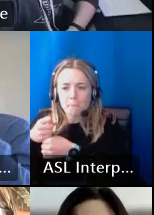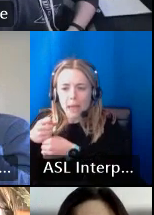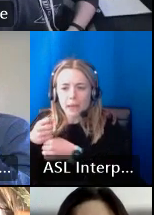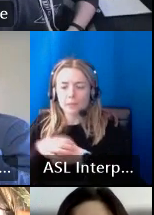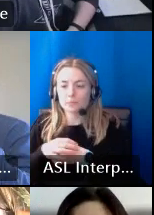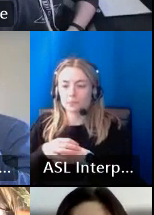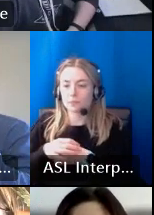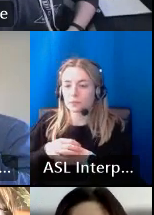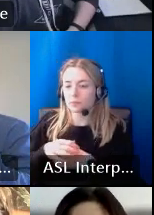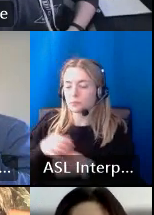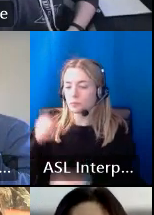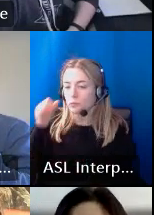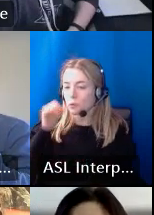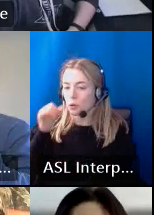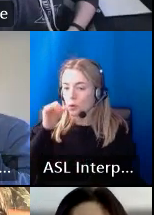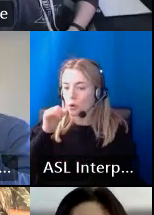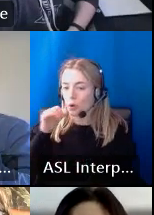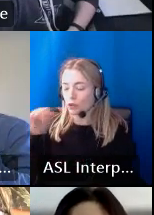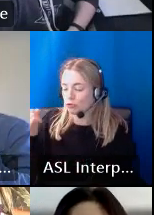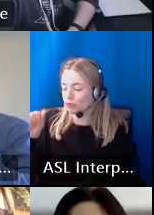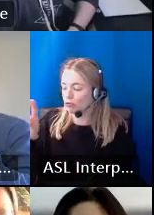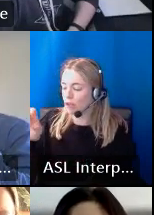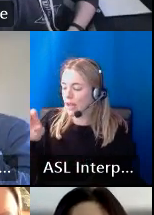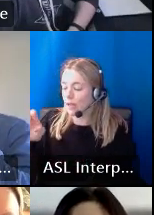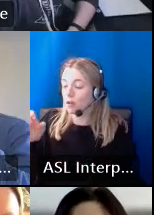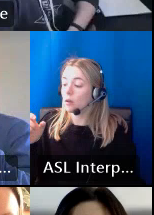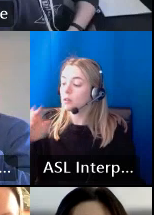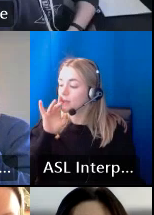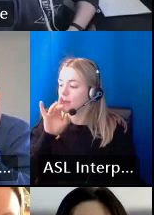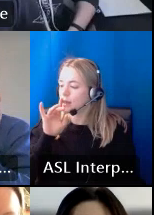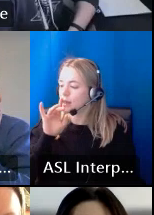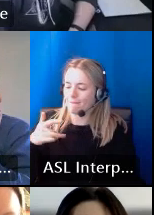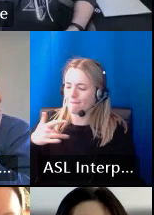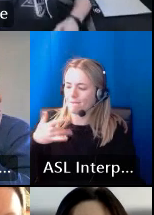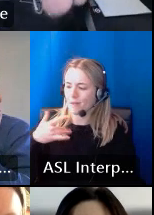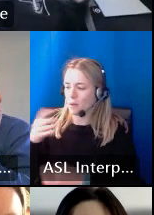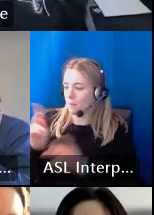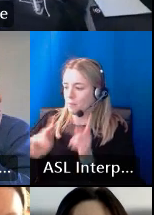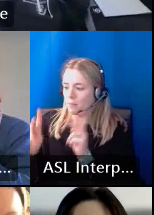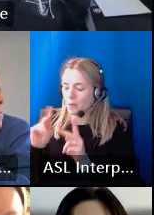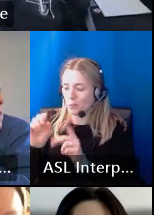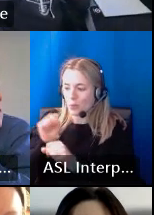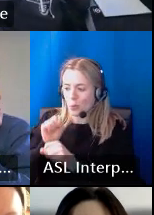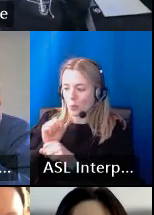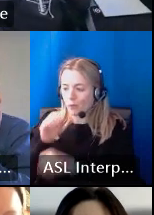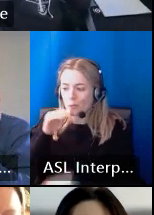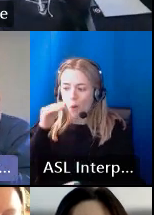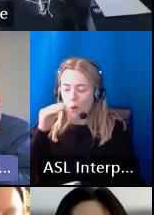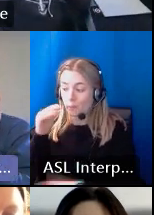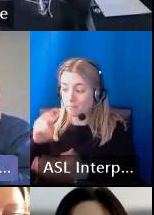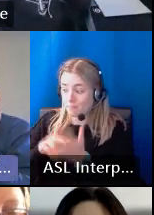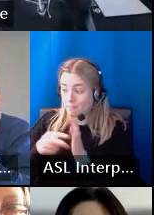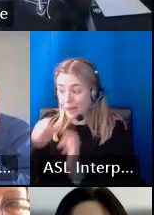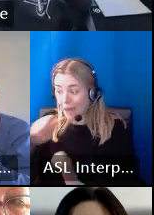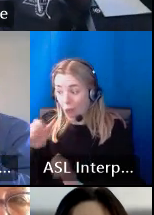I think one of the points even that you made about how like just because people work from home doesn't mean that they're not working.